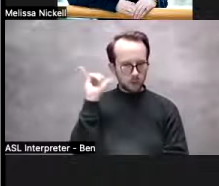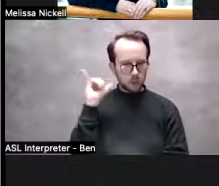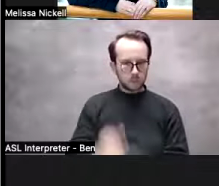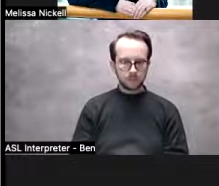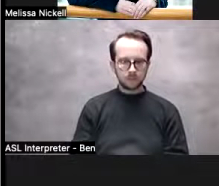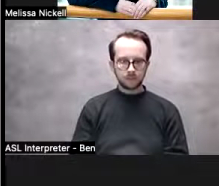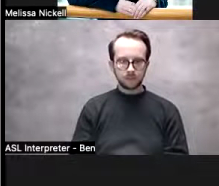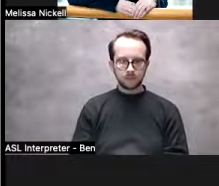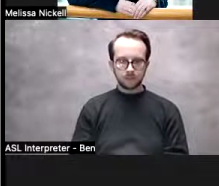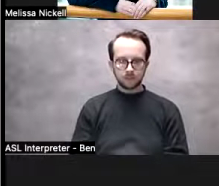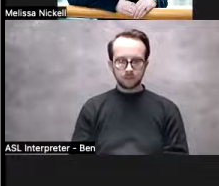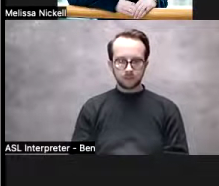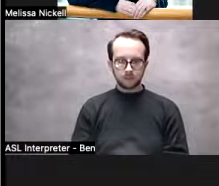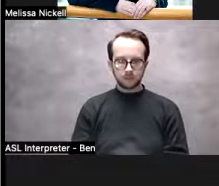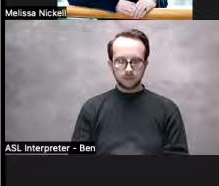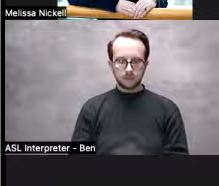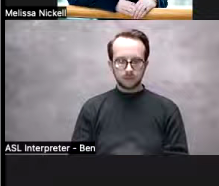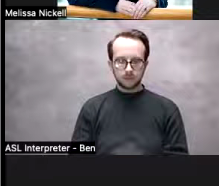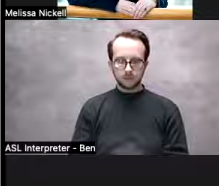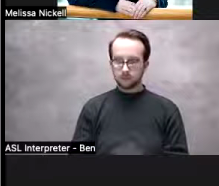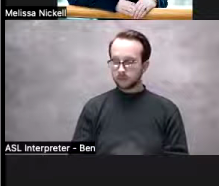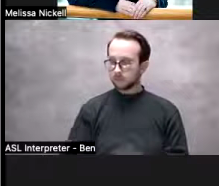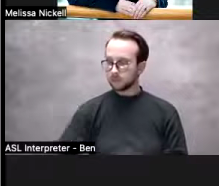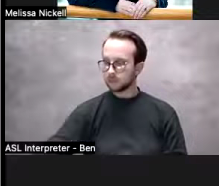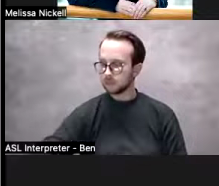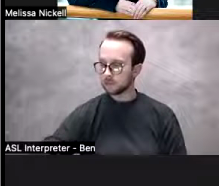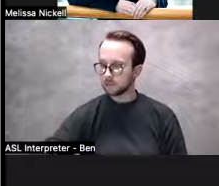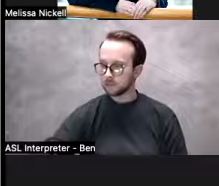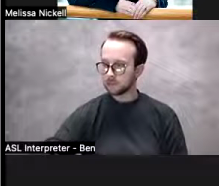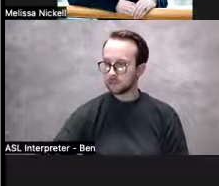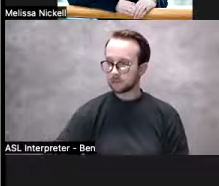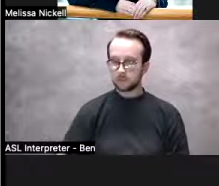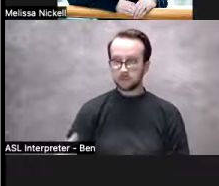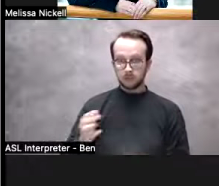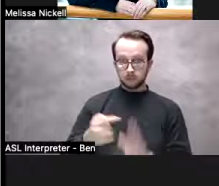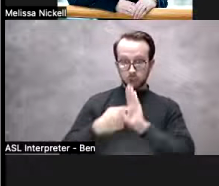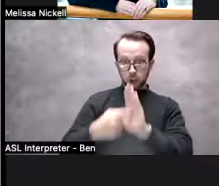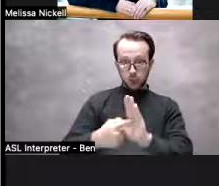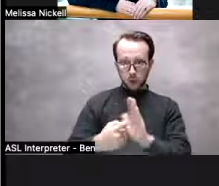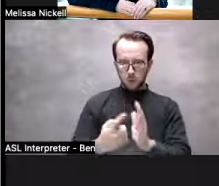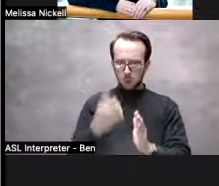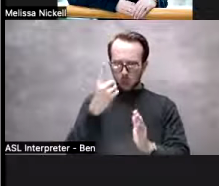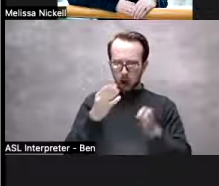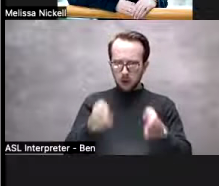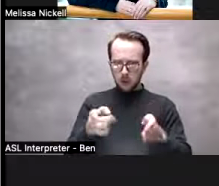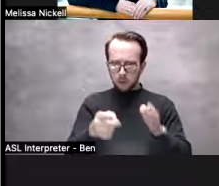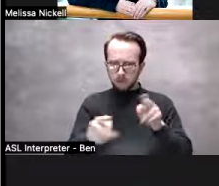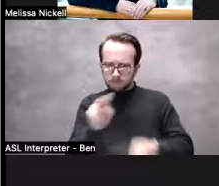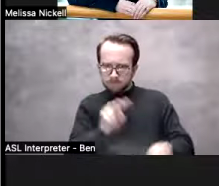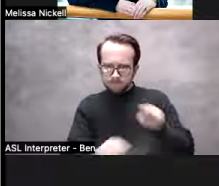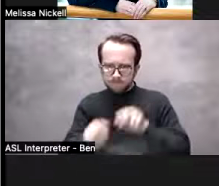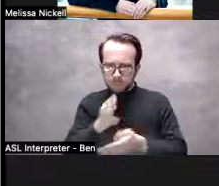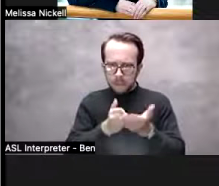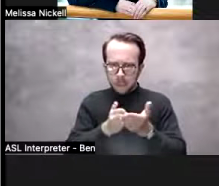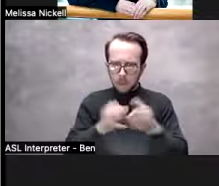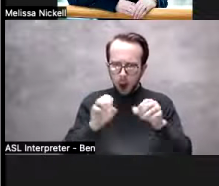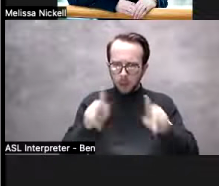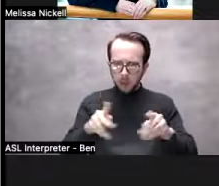So what I have here, as I've shown, is one way to sort of look at some of the different opportunities that are out there. And this